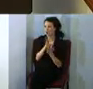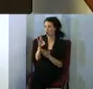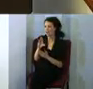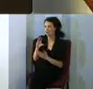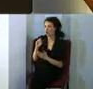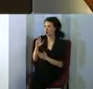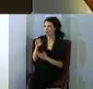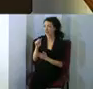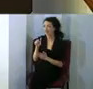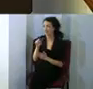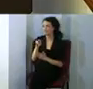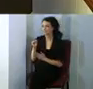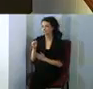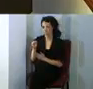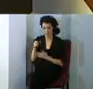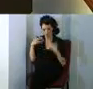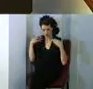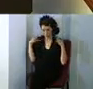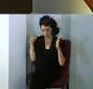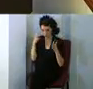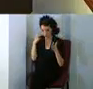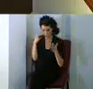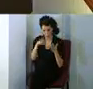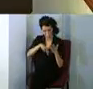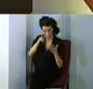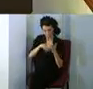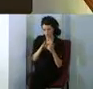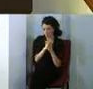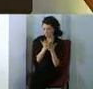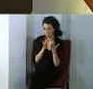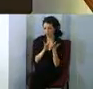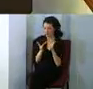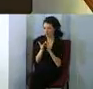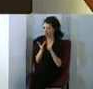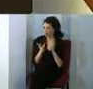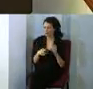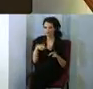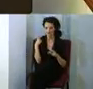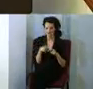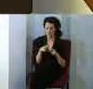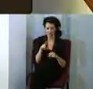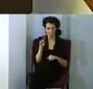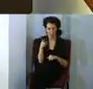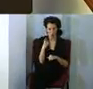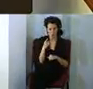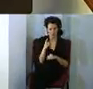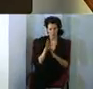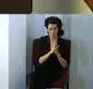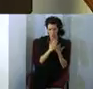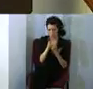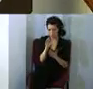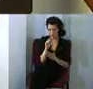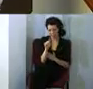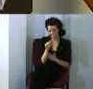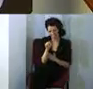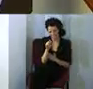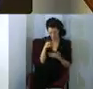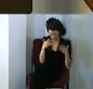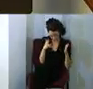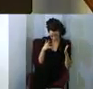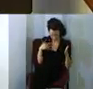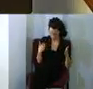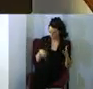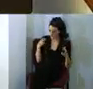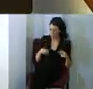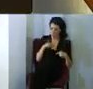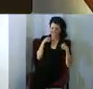to say, for those of us who have read the Bible, it's almost difficult to get past the first book of Corinthians. You know, if you can get past the first book of